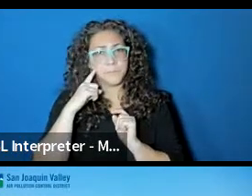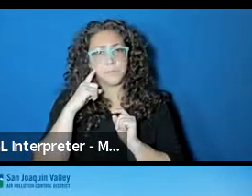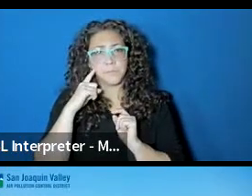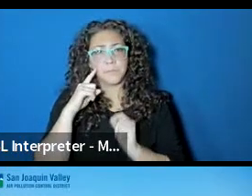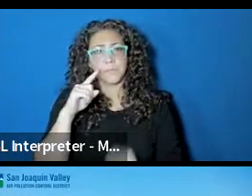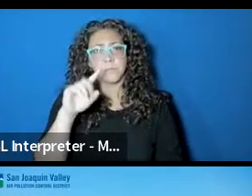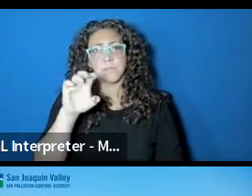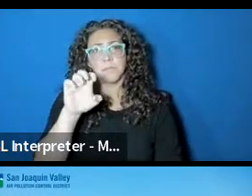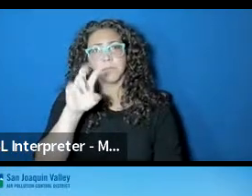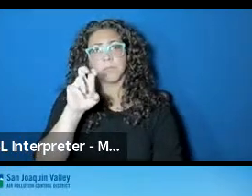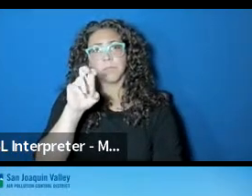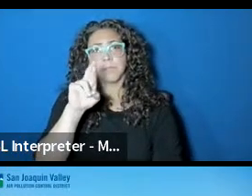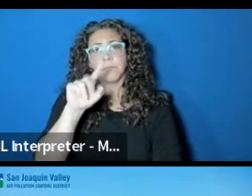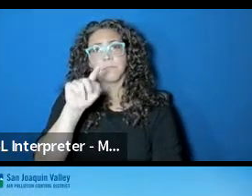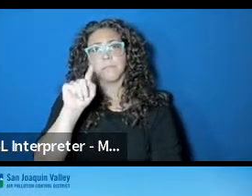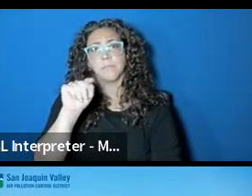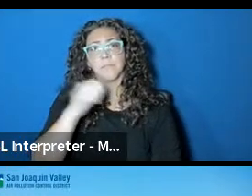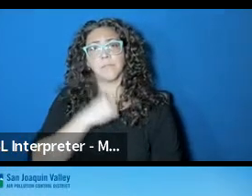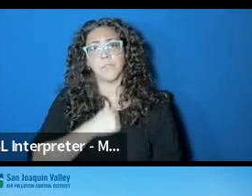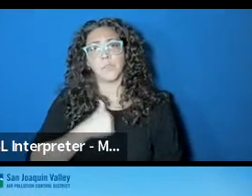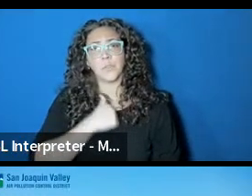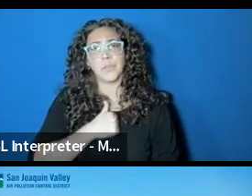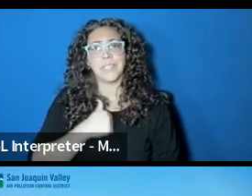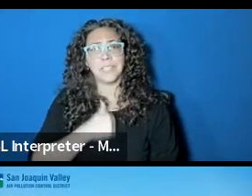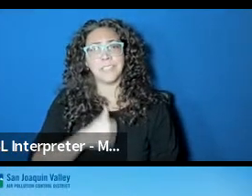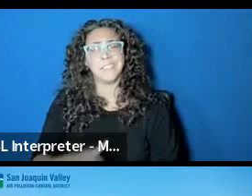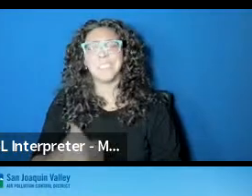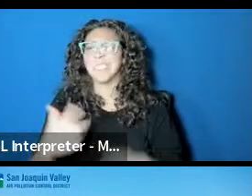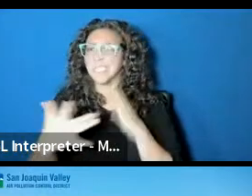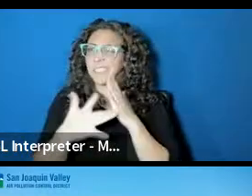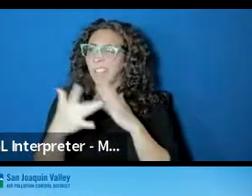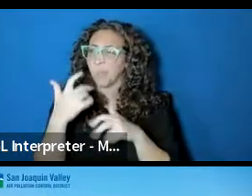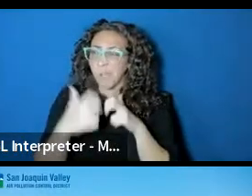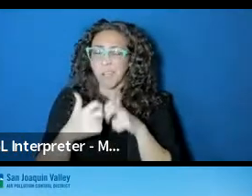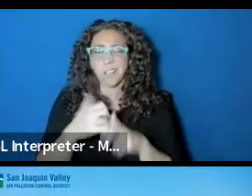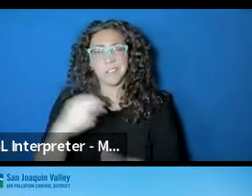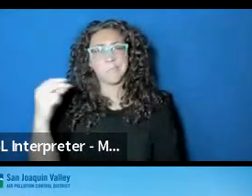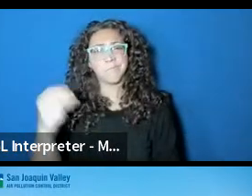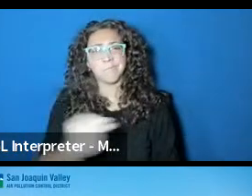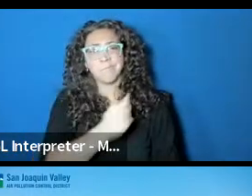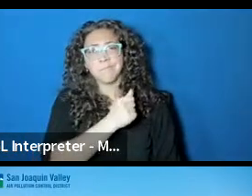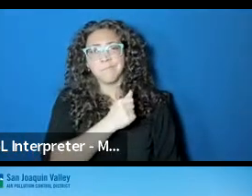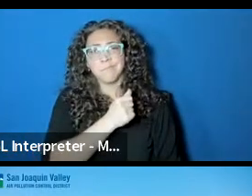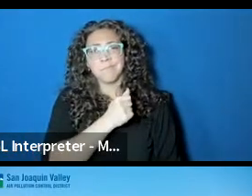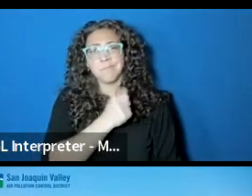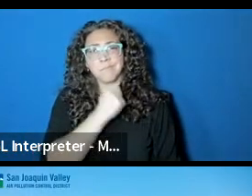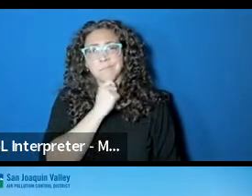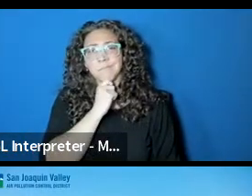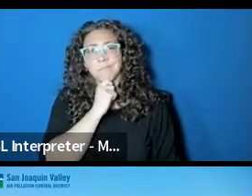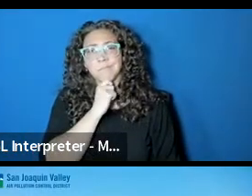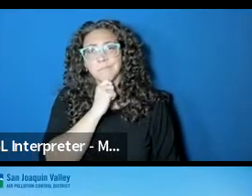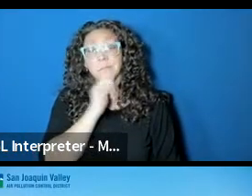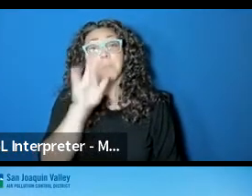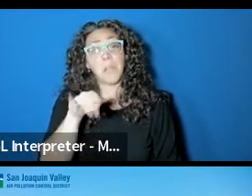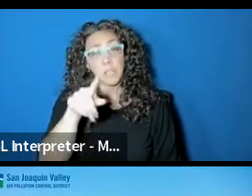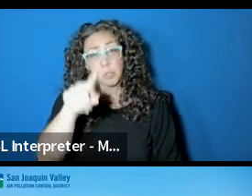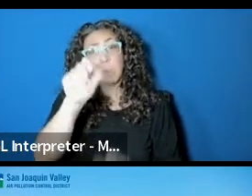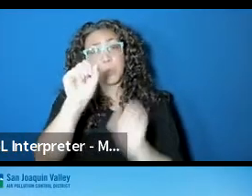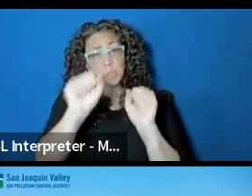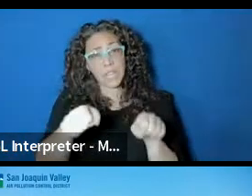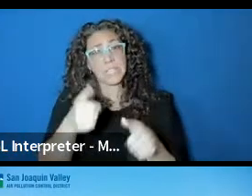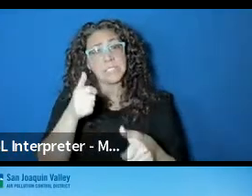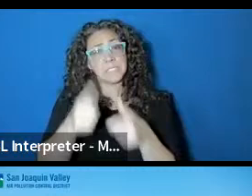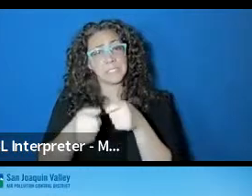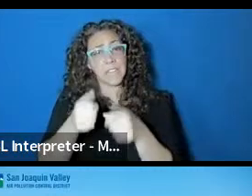I'm sorry, Everett. It's always a bummer to have some technical difficulties, but as Stephanie offered, you can feel free to